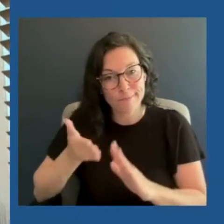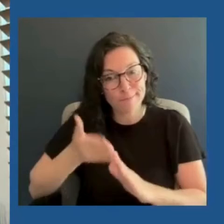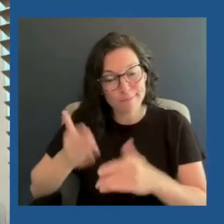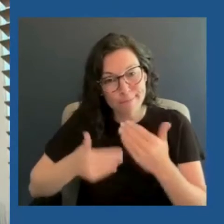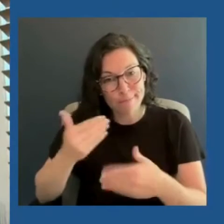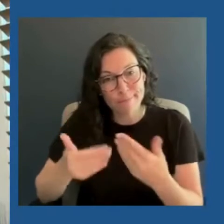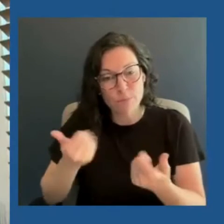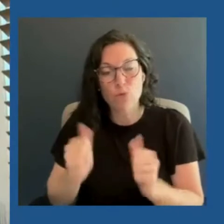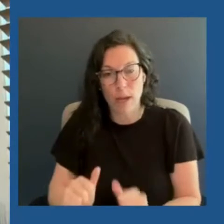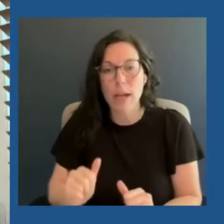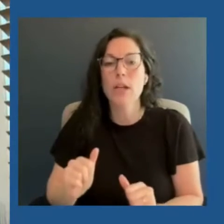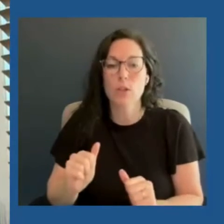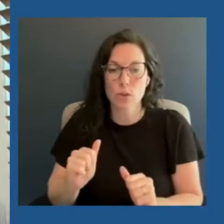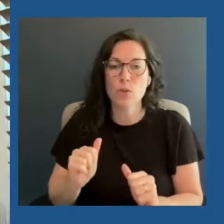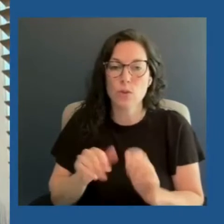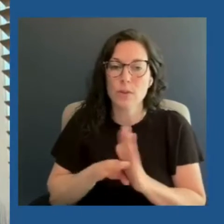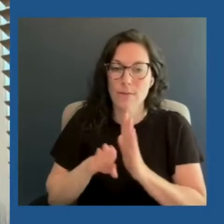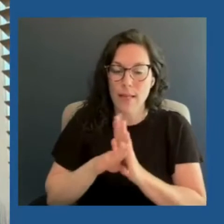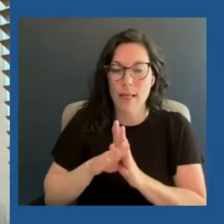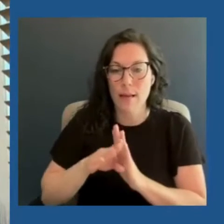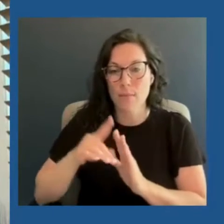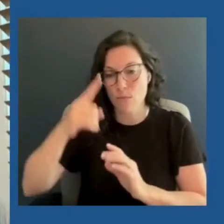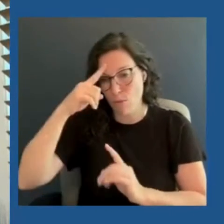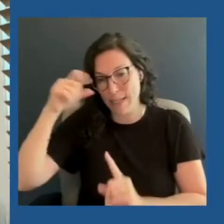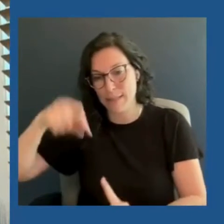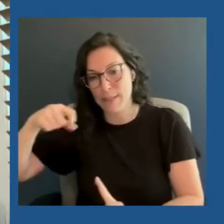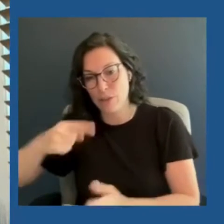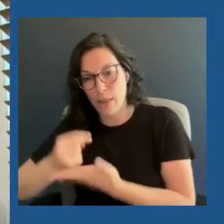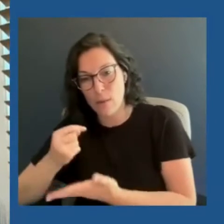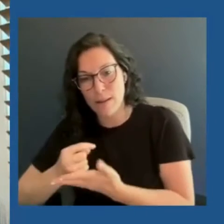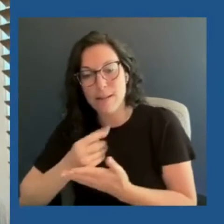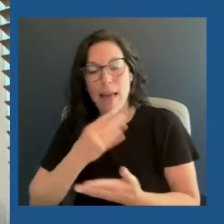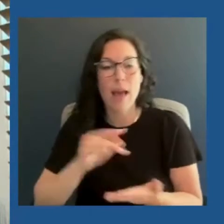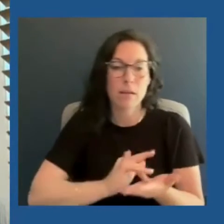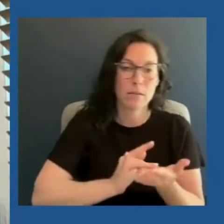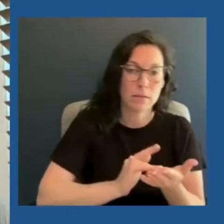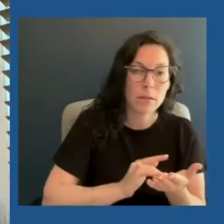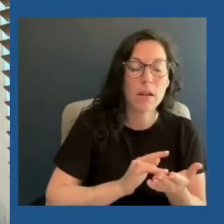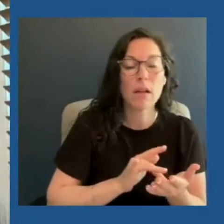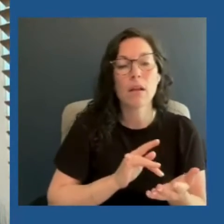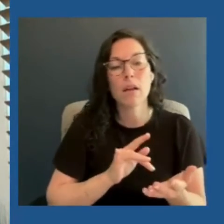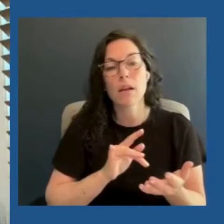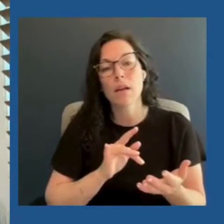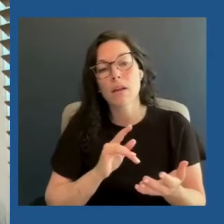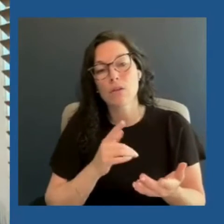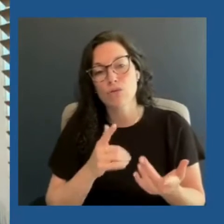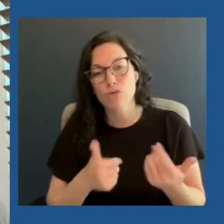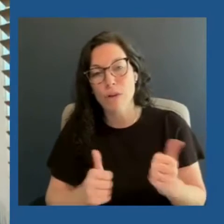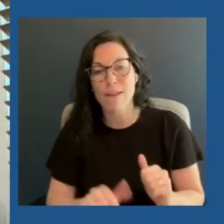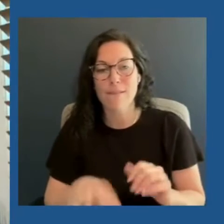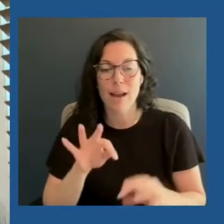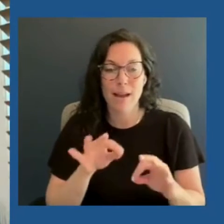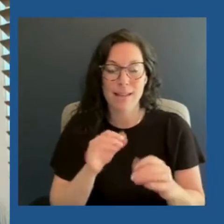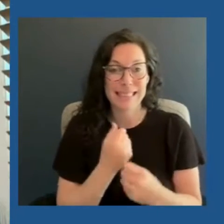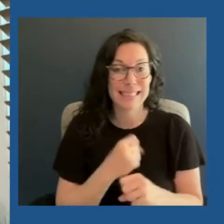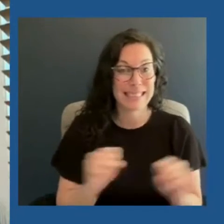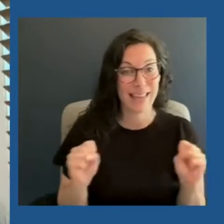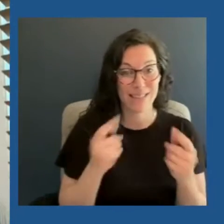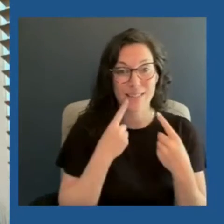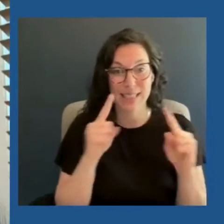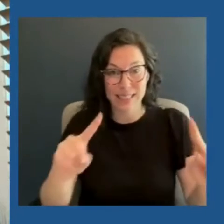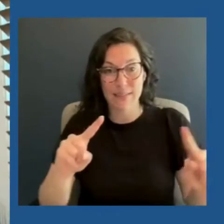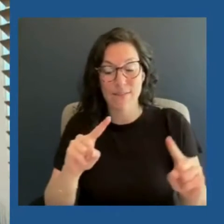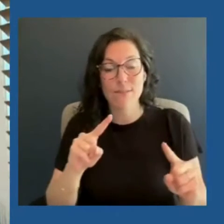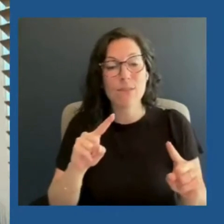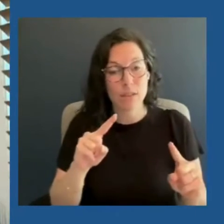and novel drugs, as well as psychotherapies, to try to find safe and effective alternatives for younger